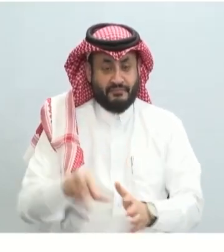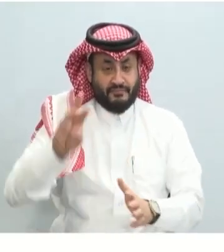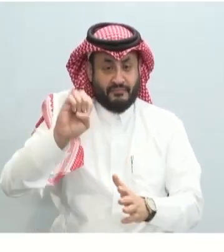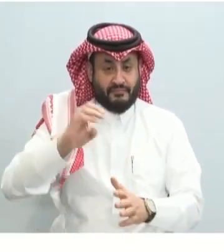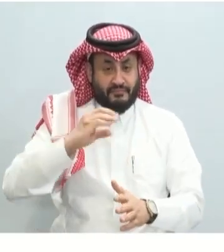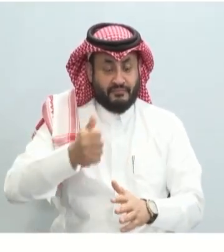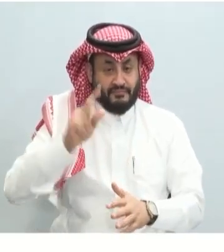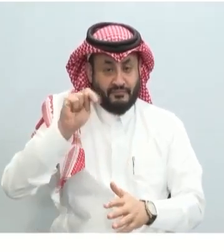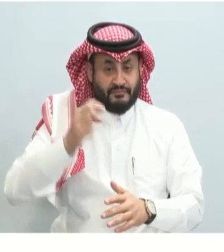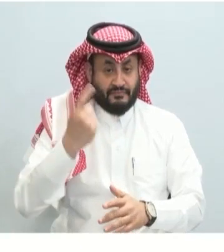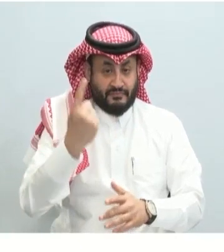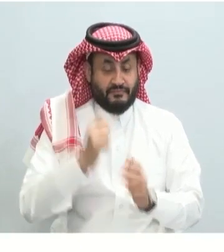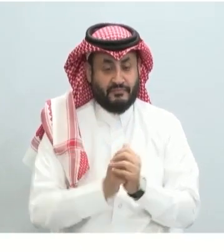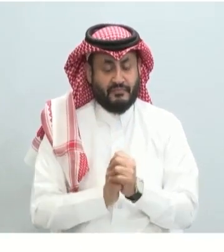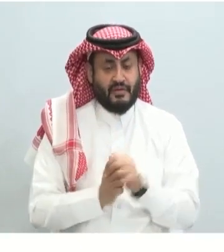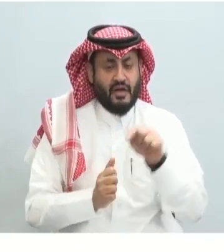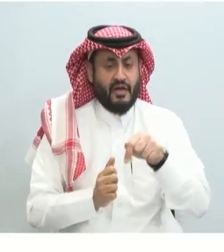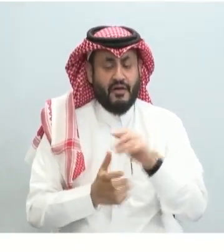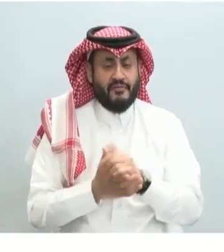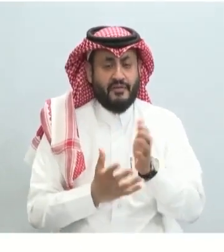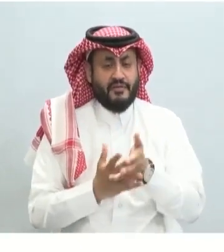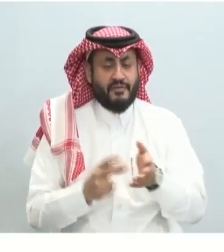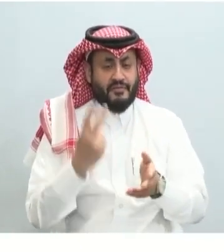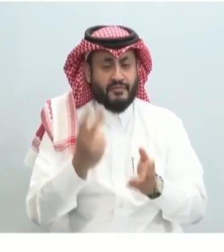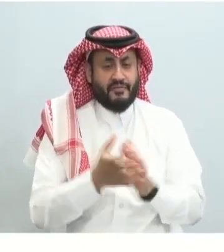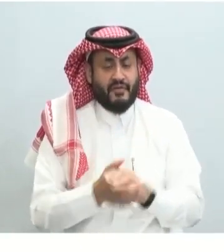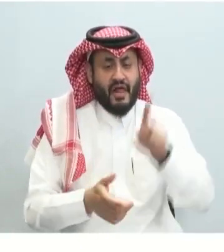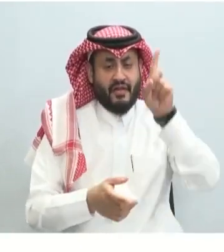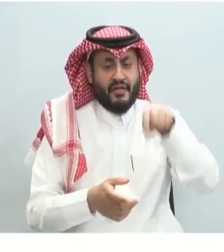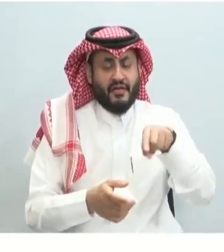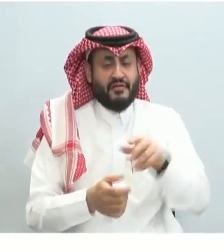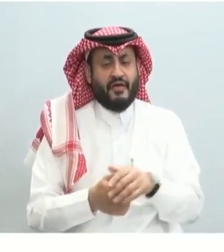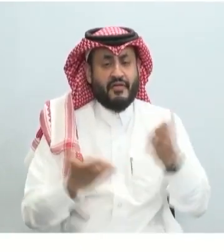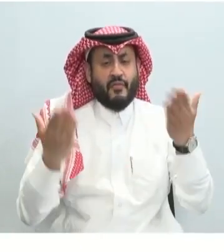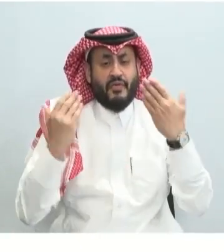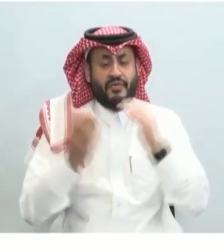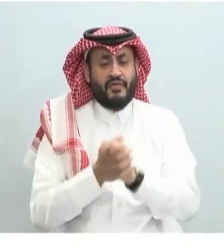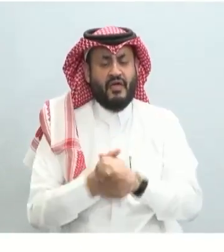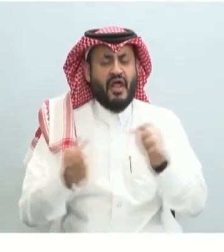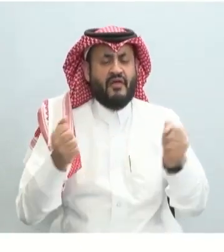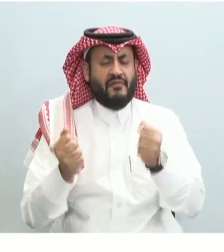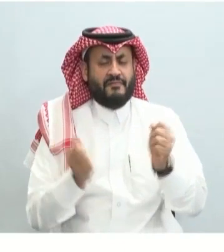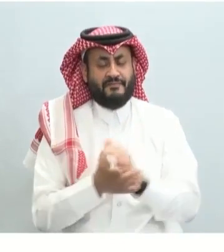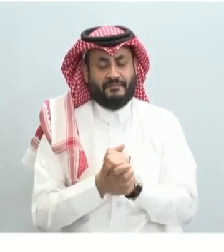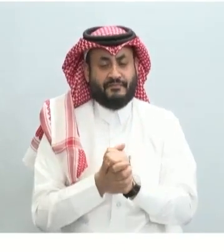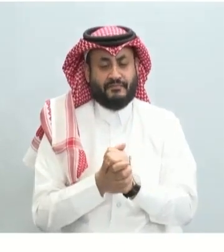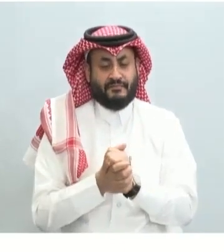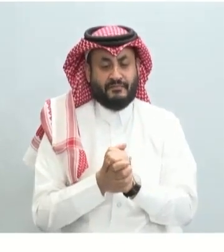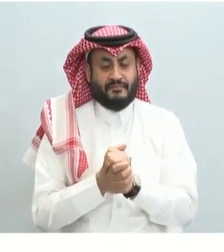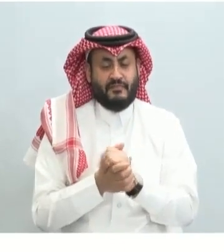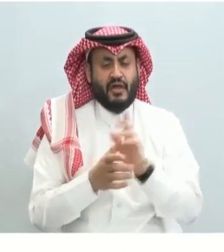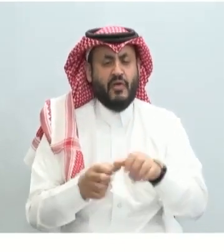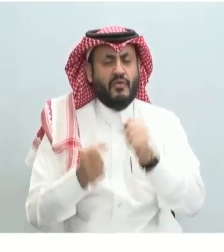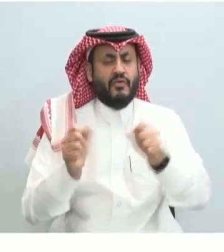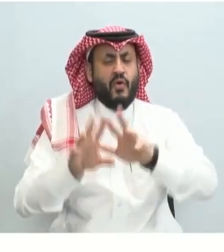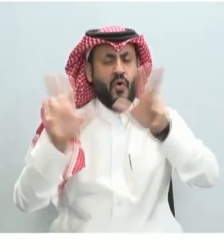week 1 and today inshallah we will cover unit 2, days and weather evaluation, where we're going to review